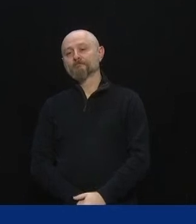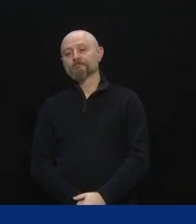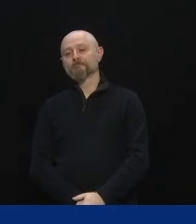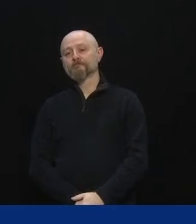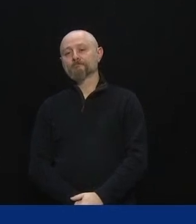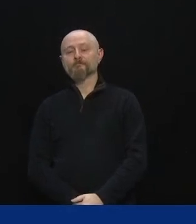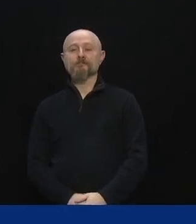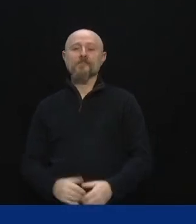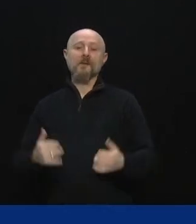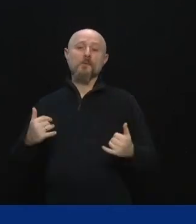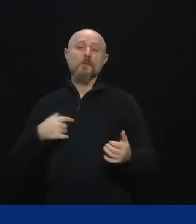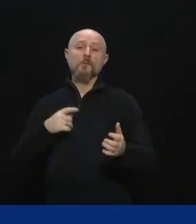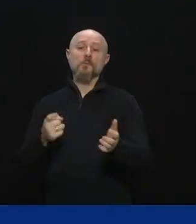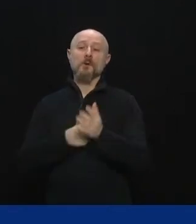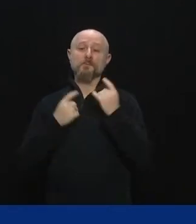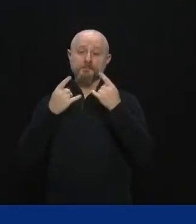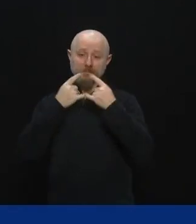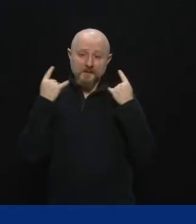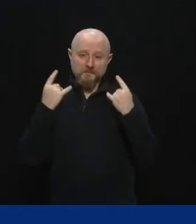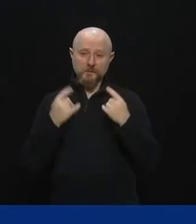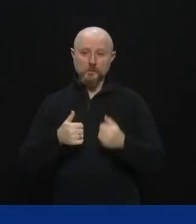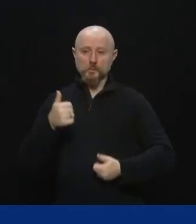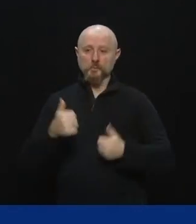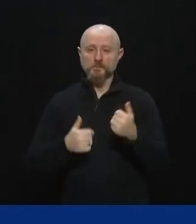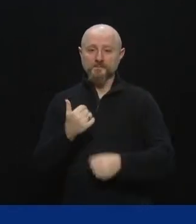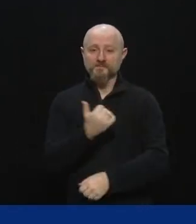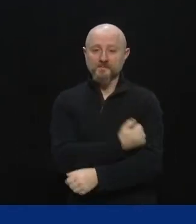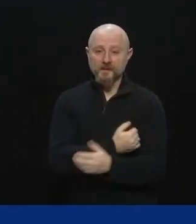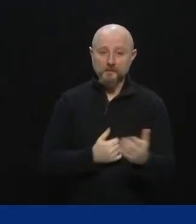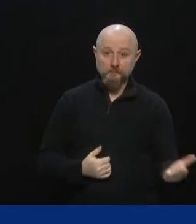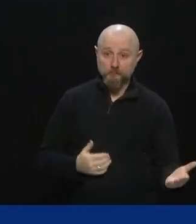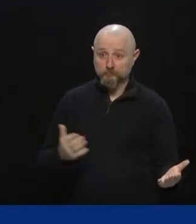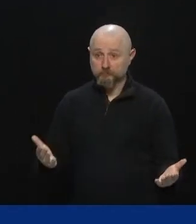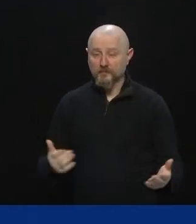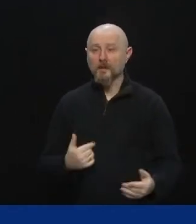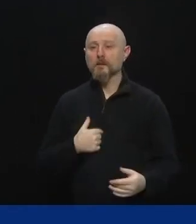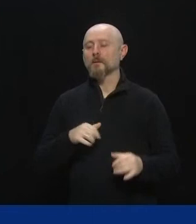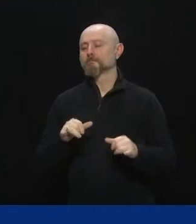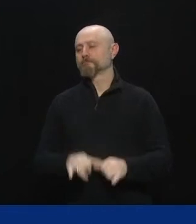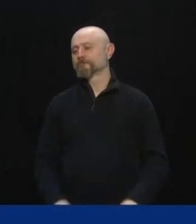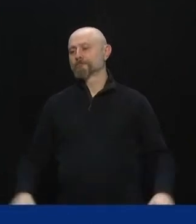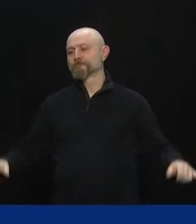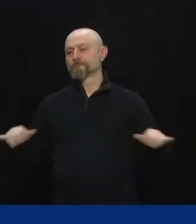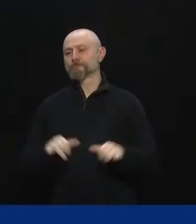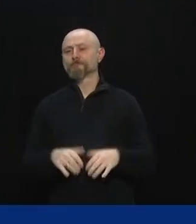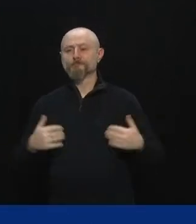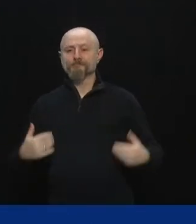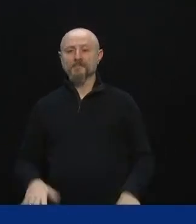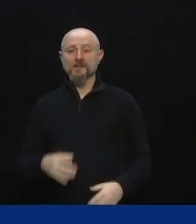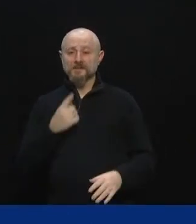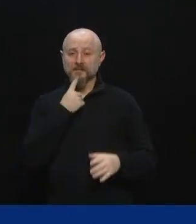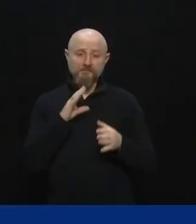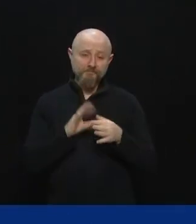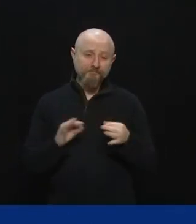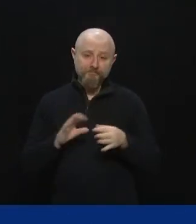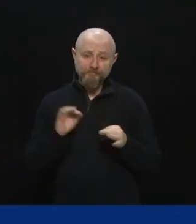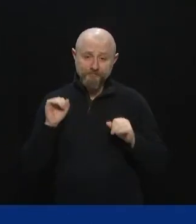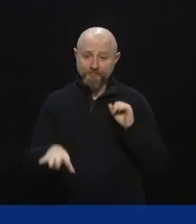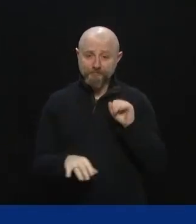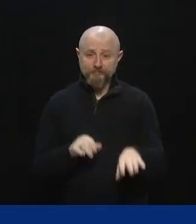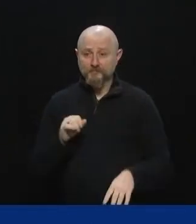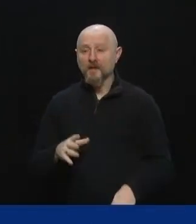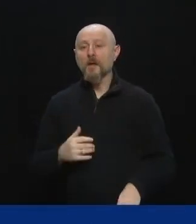requirement of masks or vaccinations, I have always said that we are going to conduct ourselves in a